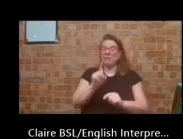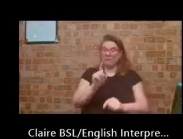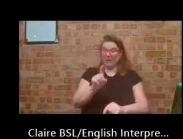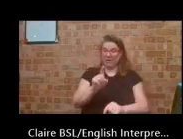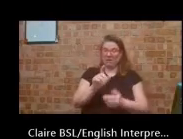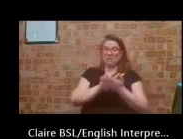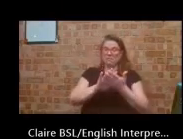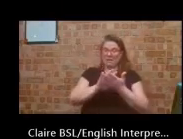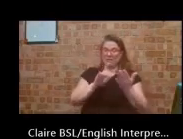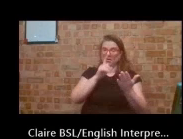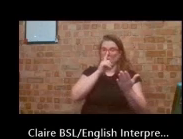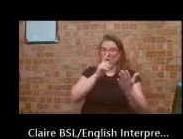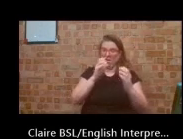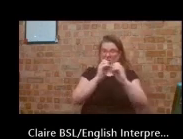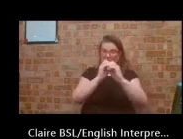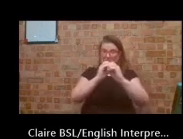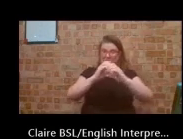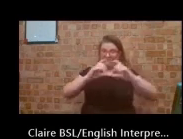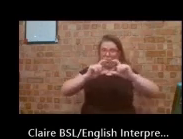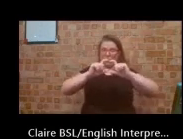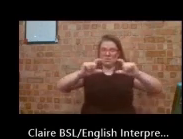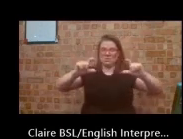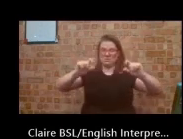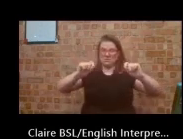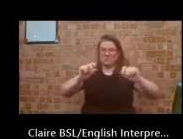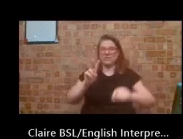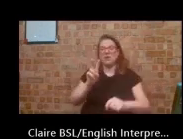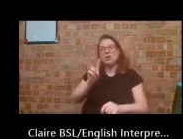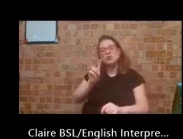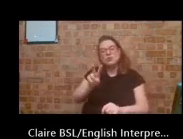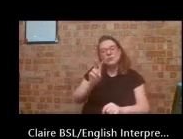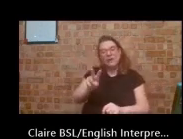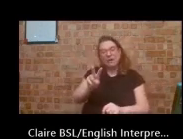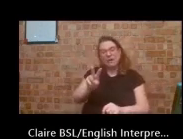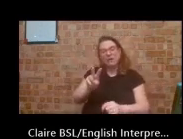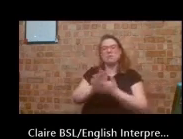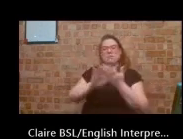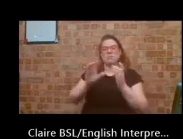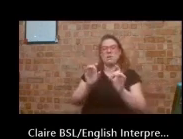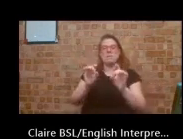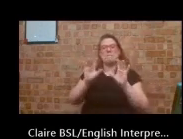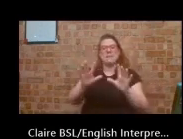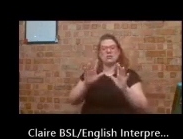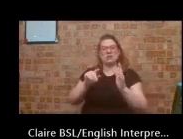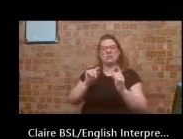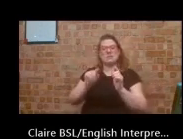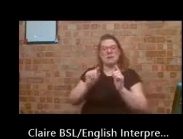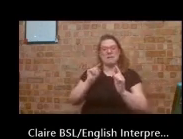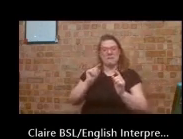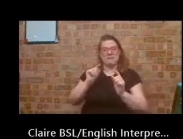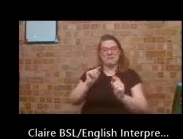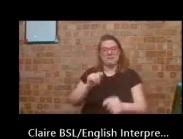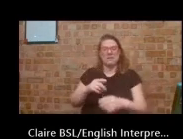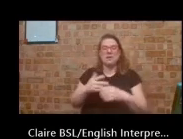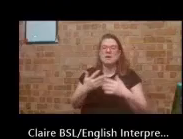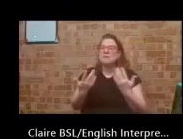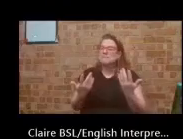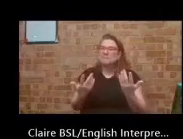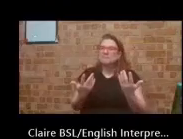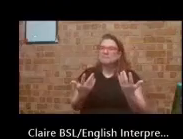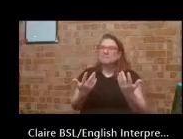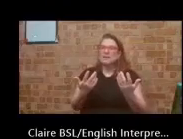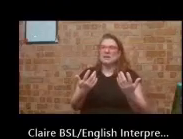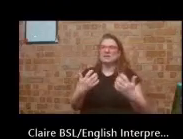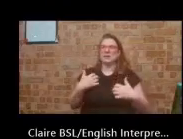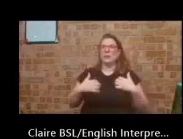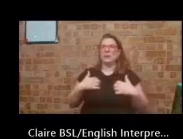activate whatever the focus rectangle was on, a 2-finger double tap will perform the magic tap. If there's nothing particularly